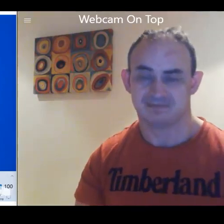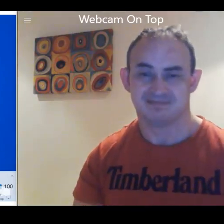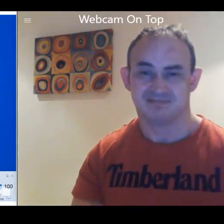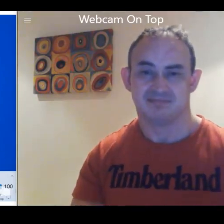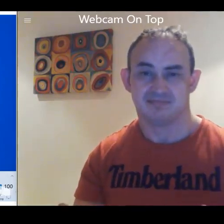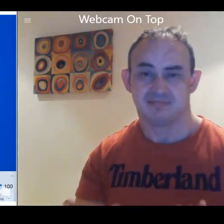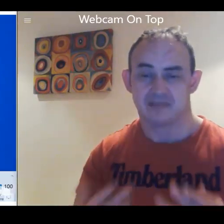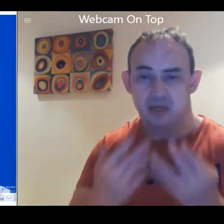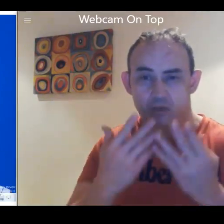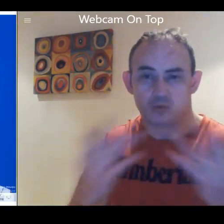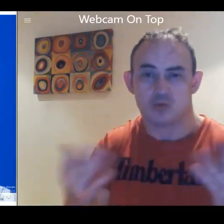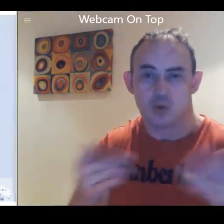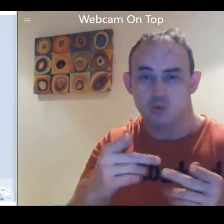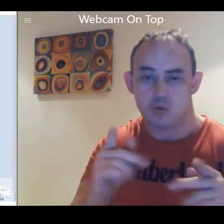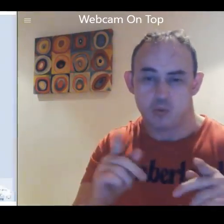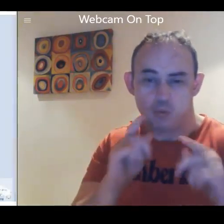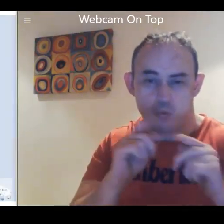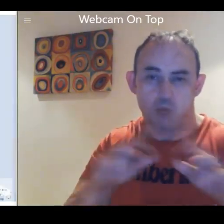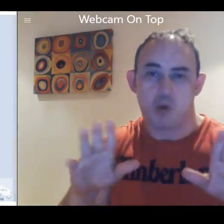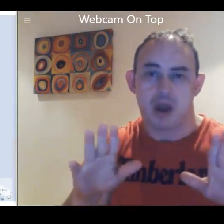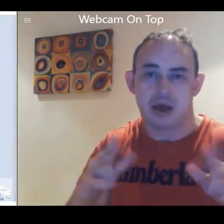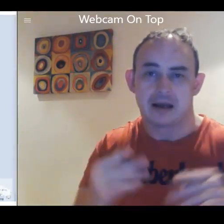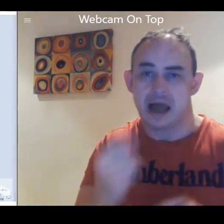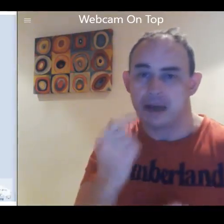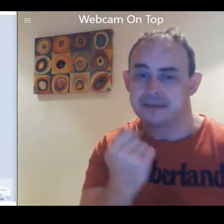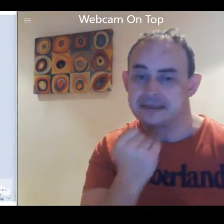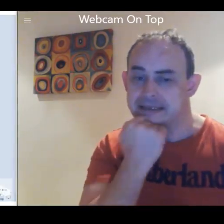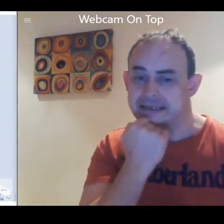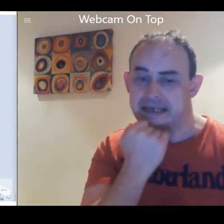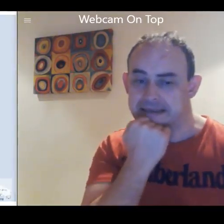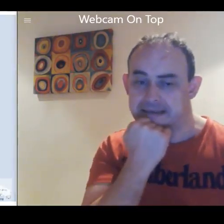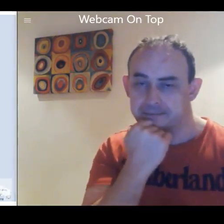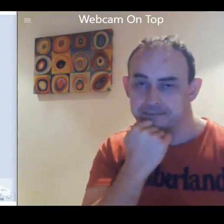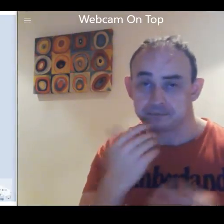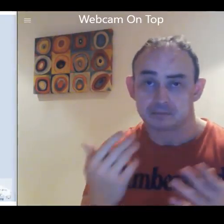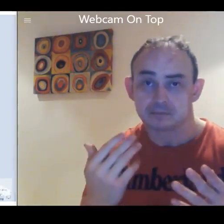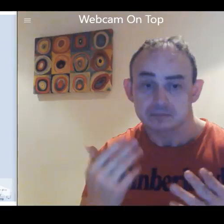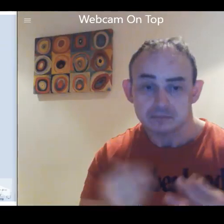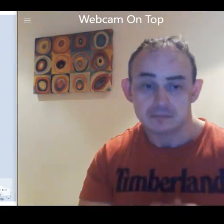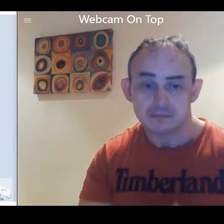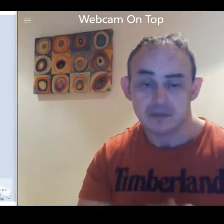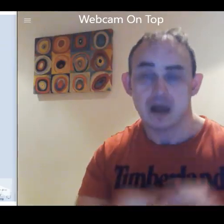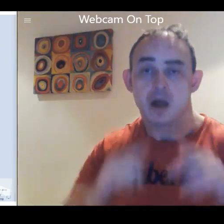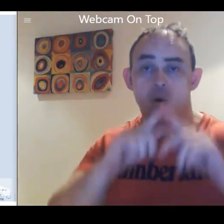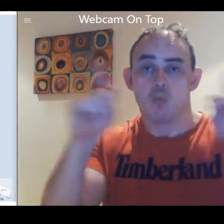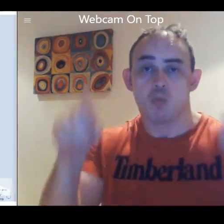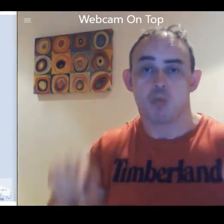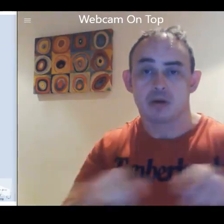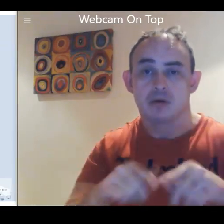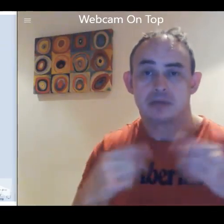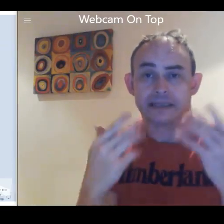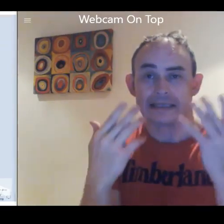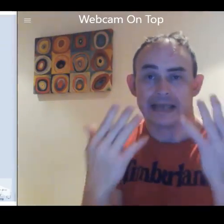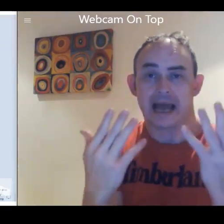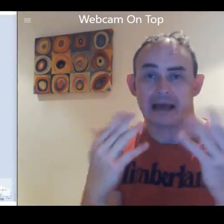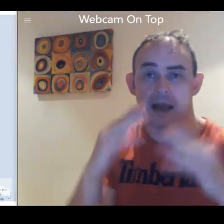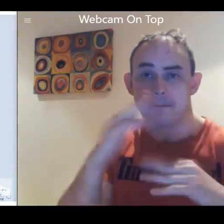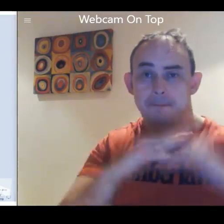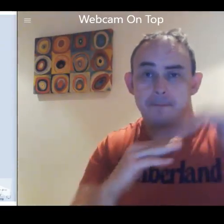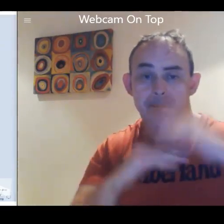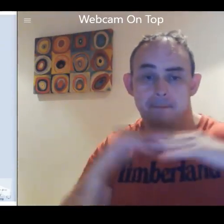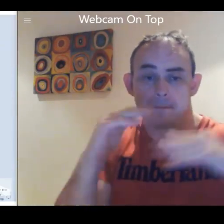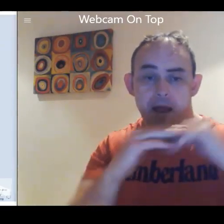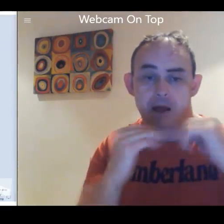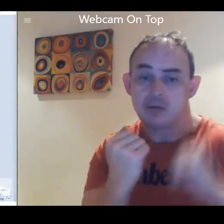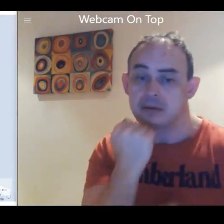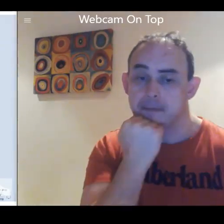system tray flyouts. Now the action center matches. For some reason, it wasn't there before. It's like they forgot. But they've added it back, and now shadows are consistent,